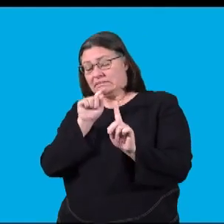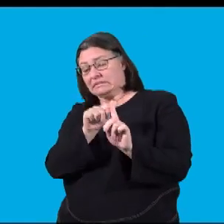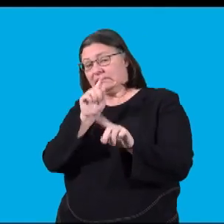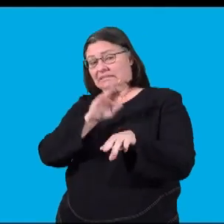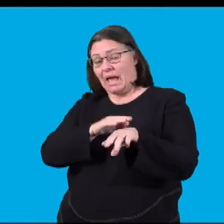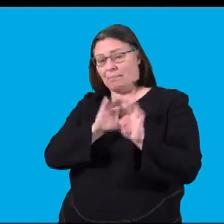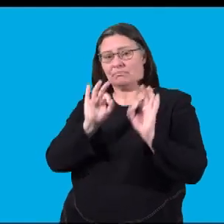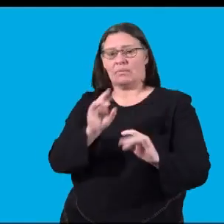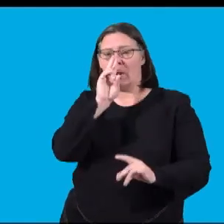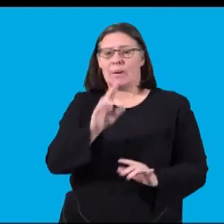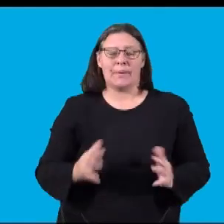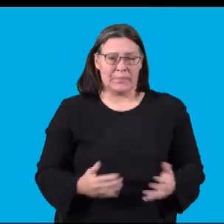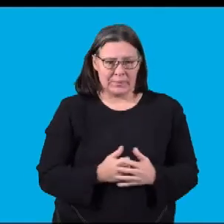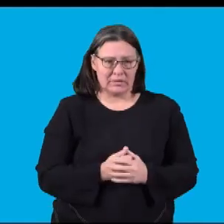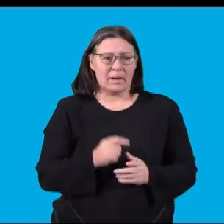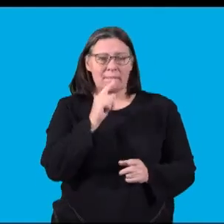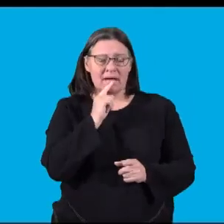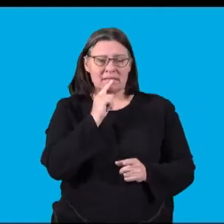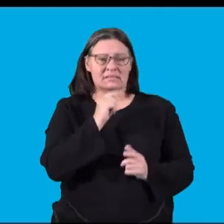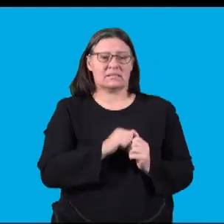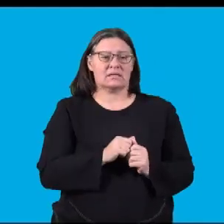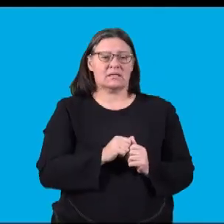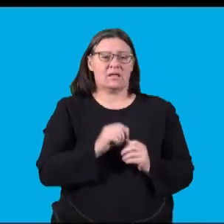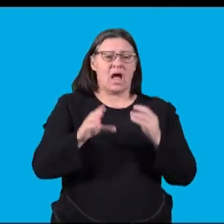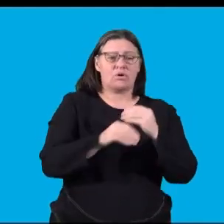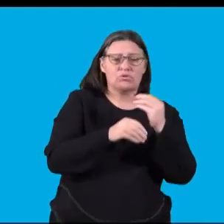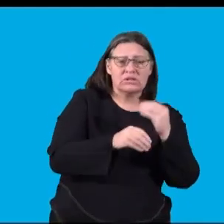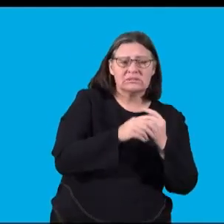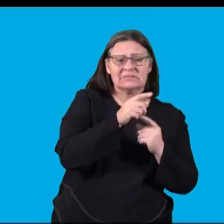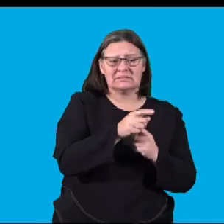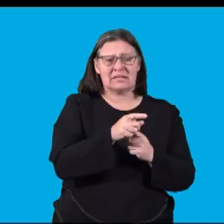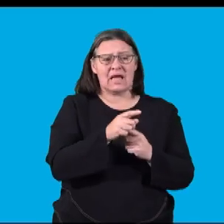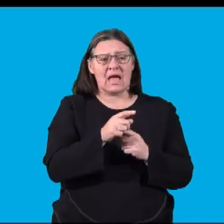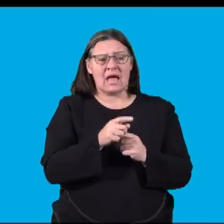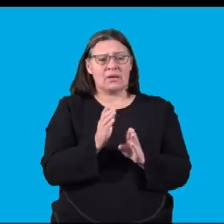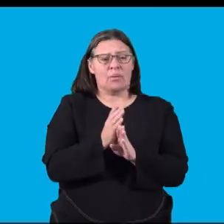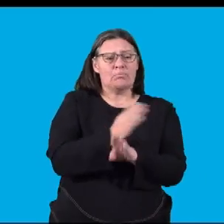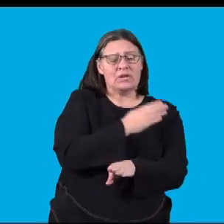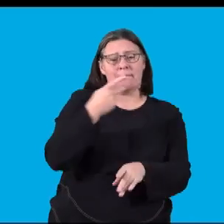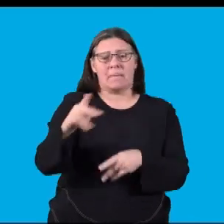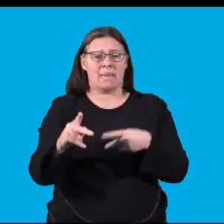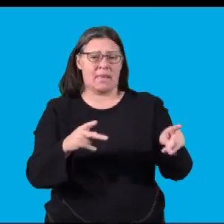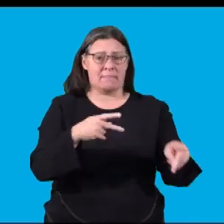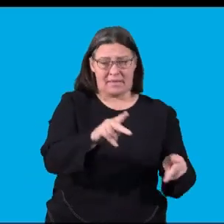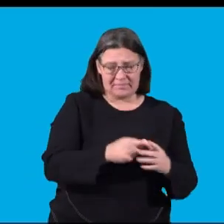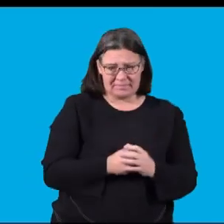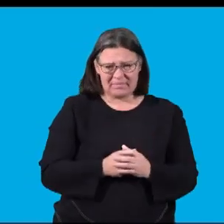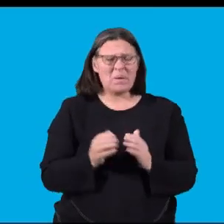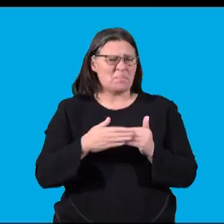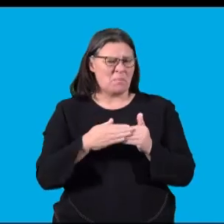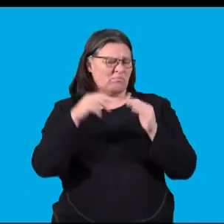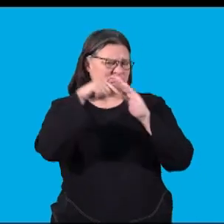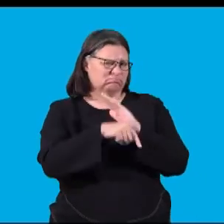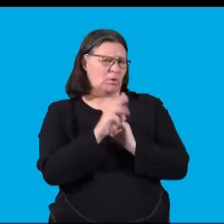time. You will also need to know your accruals and prepayments. I'll expand further on these in today's